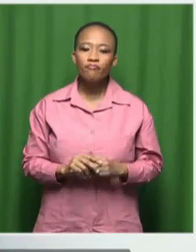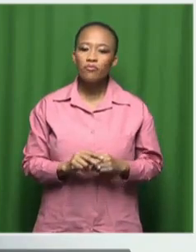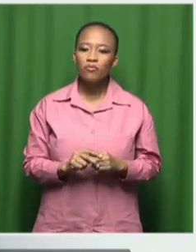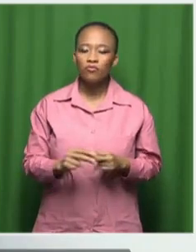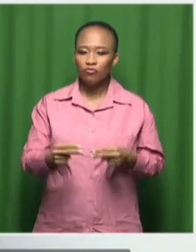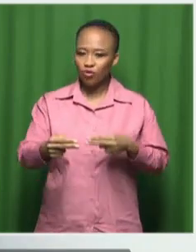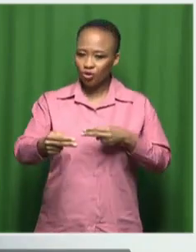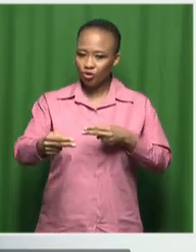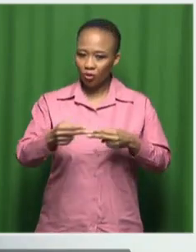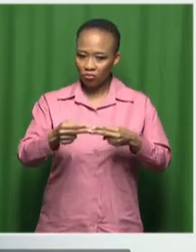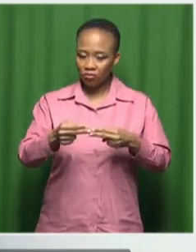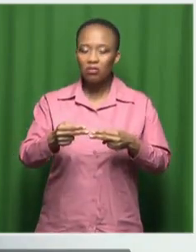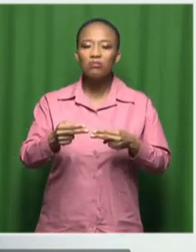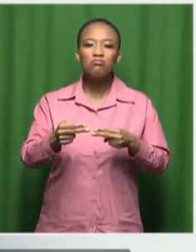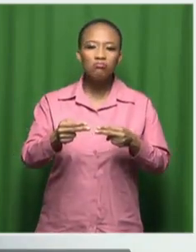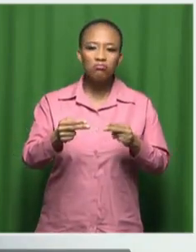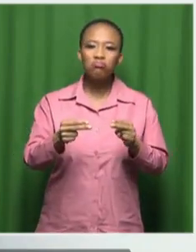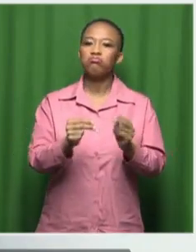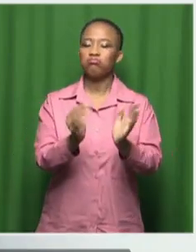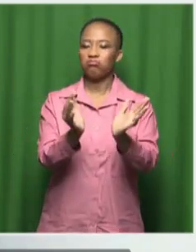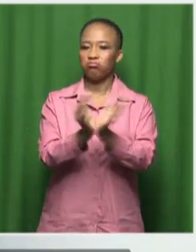on Friday last week